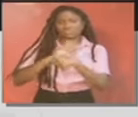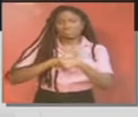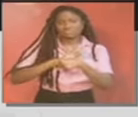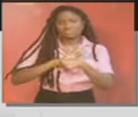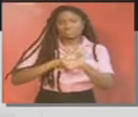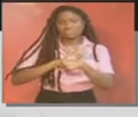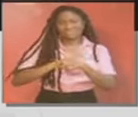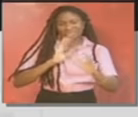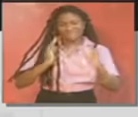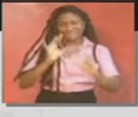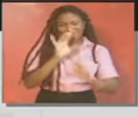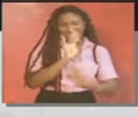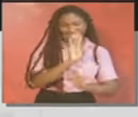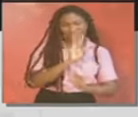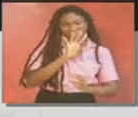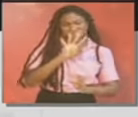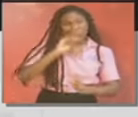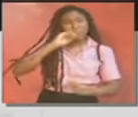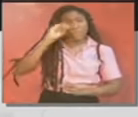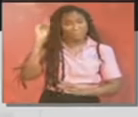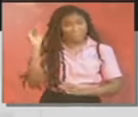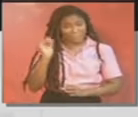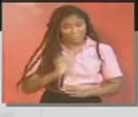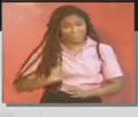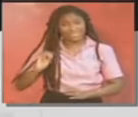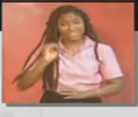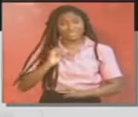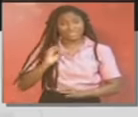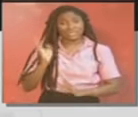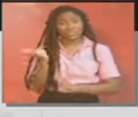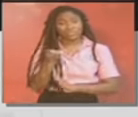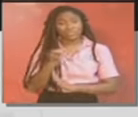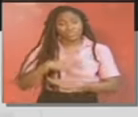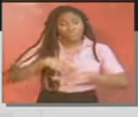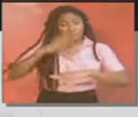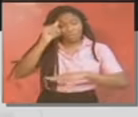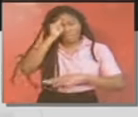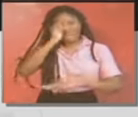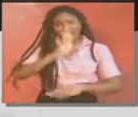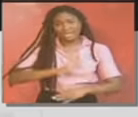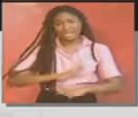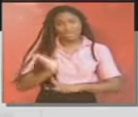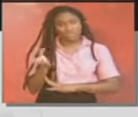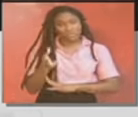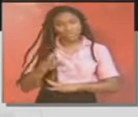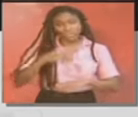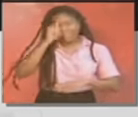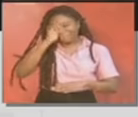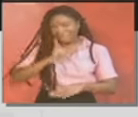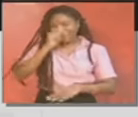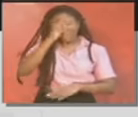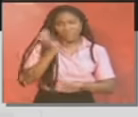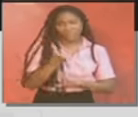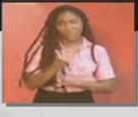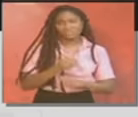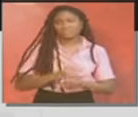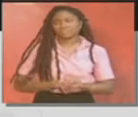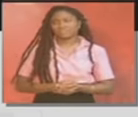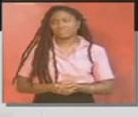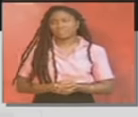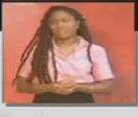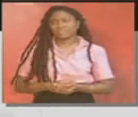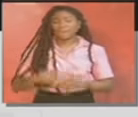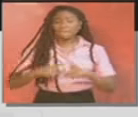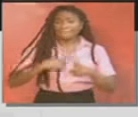nearly 74% of the COVID fatalities being male. We also note that about 2/3 of those COVID fatalities were